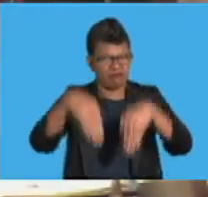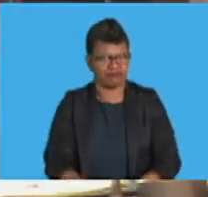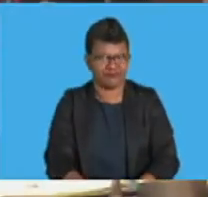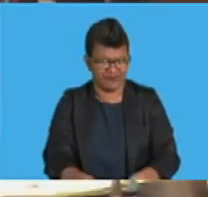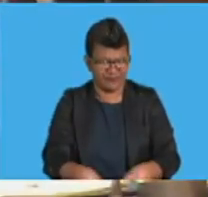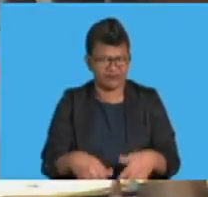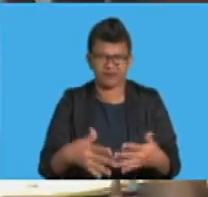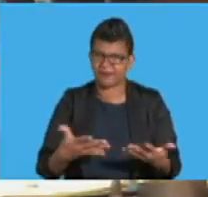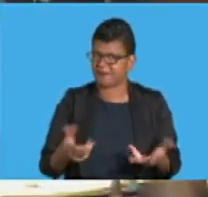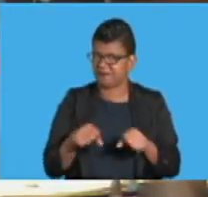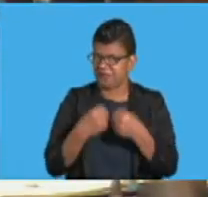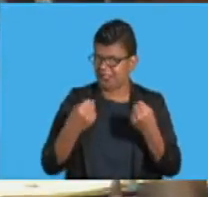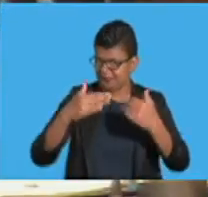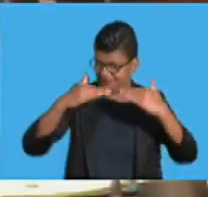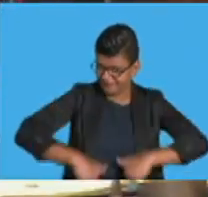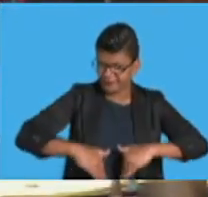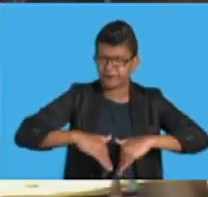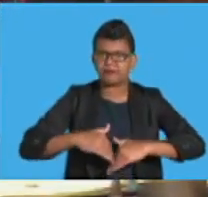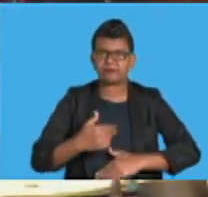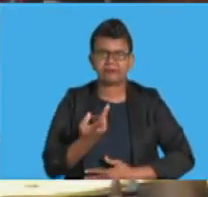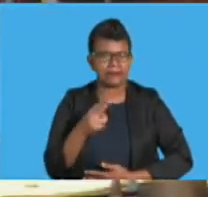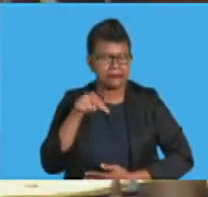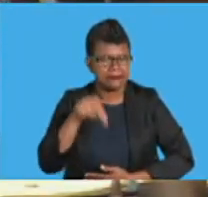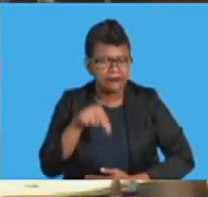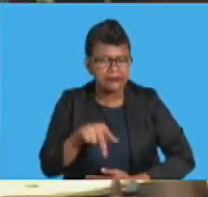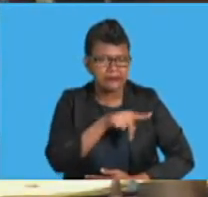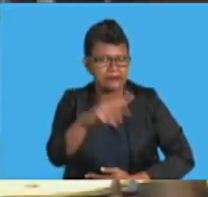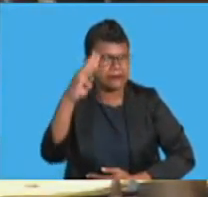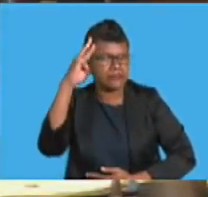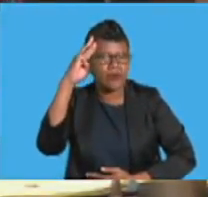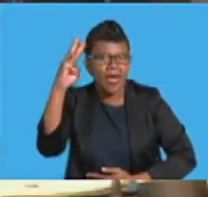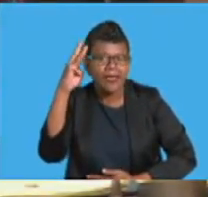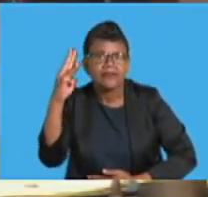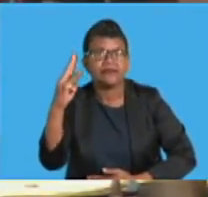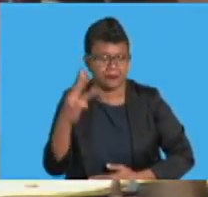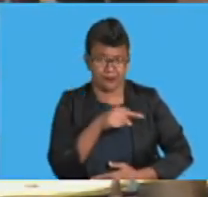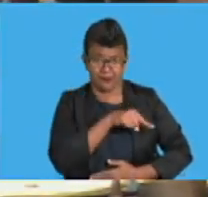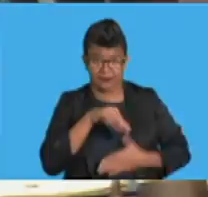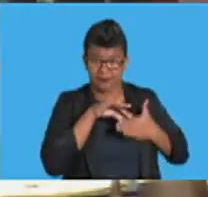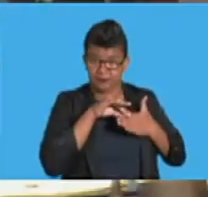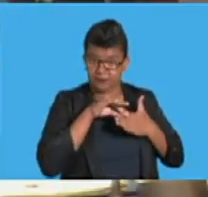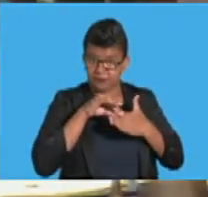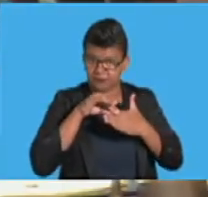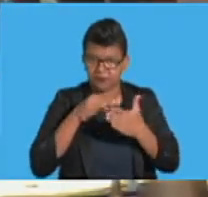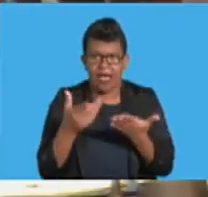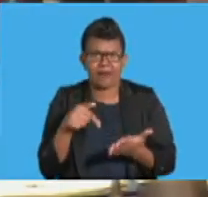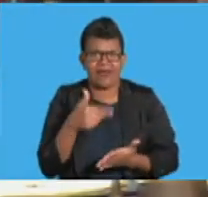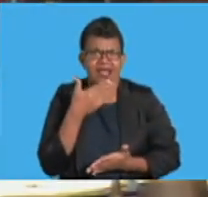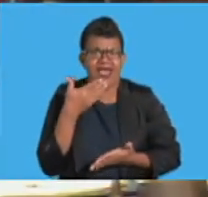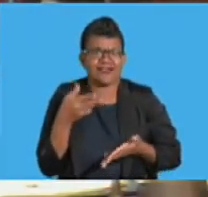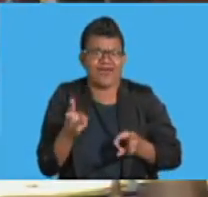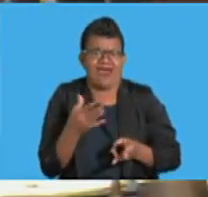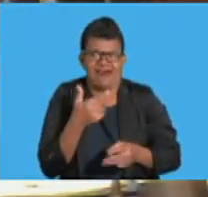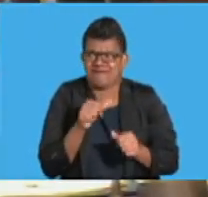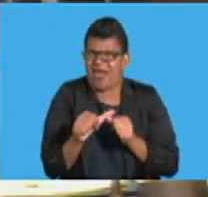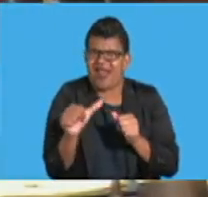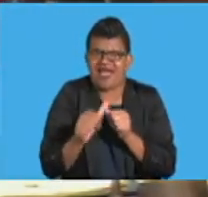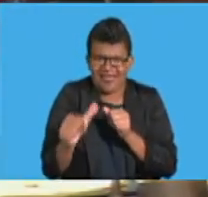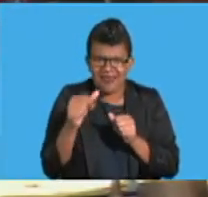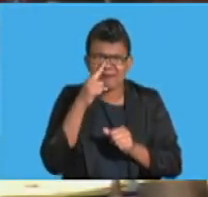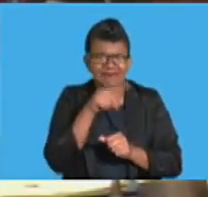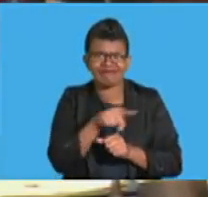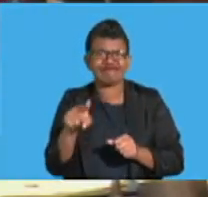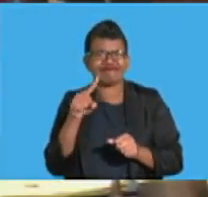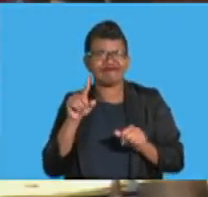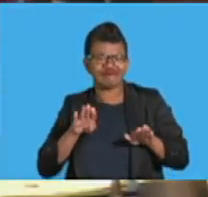of guiding the people ably, not for self-aggrandizement, but for the betterment of all, an art which our Honourable Prime Minister